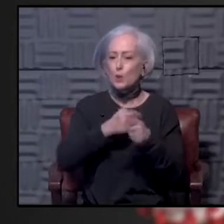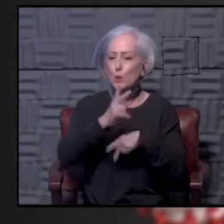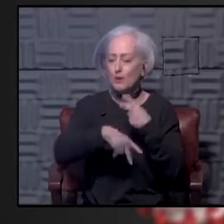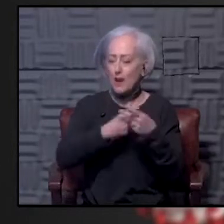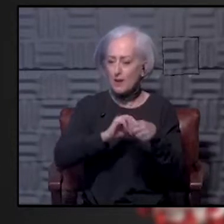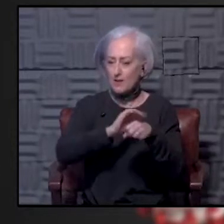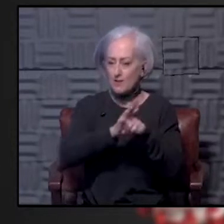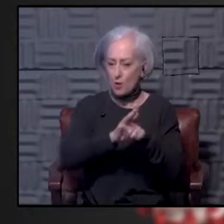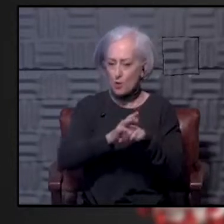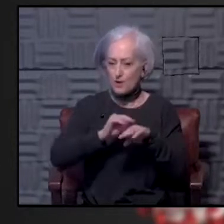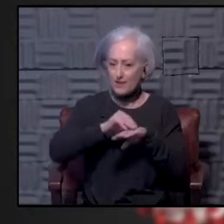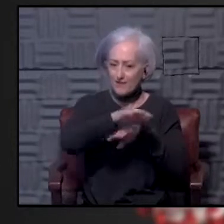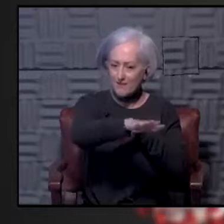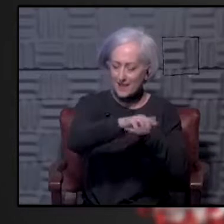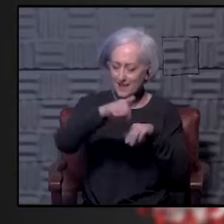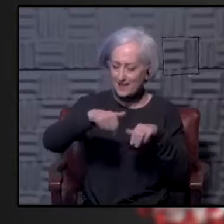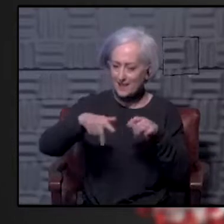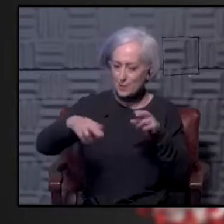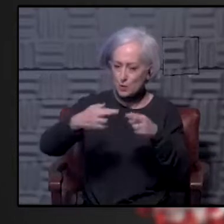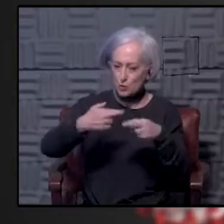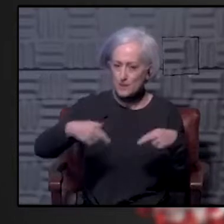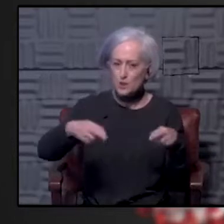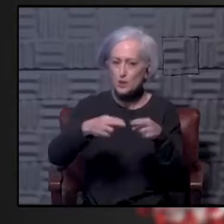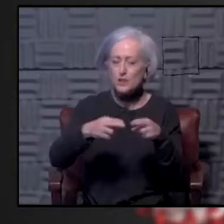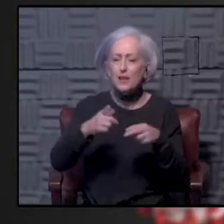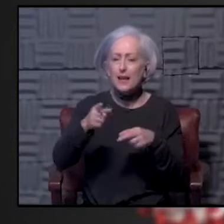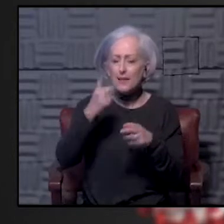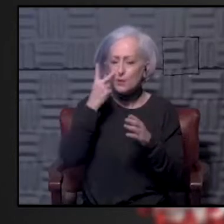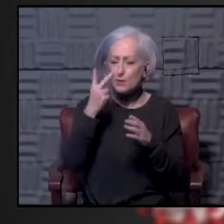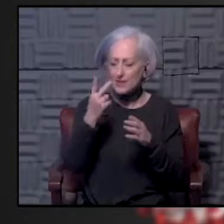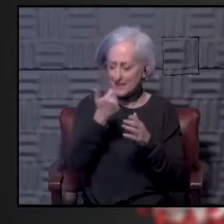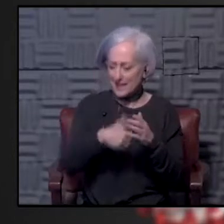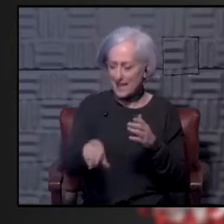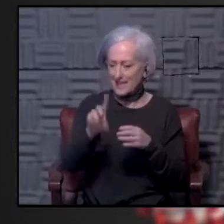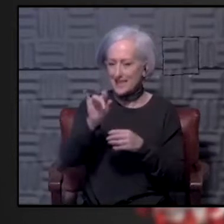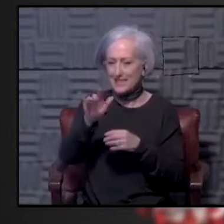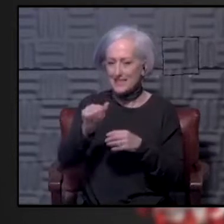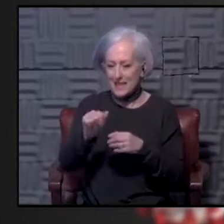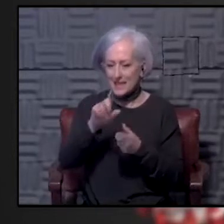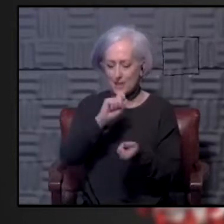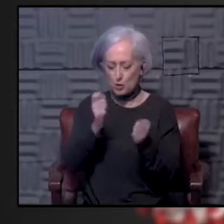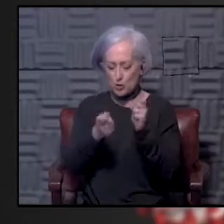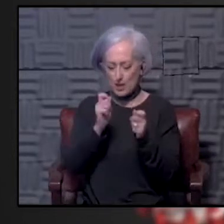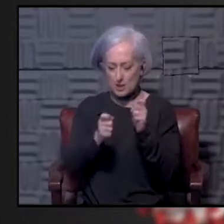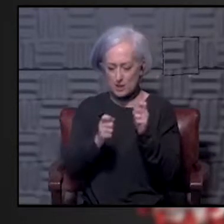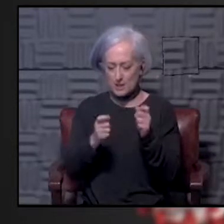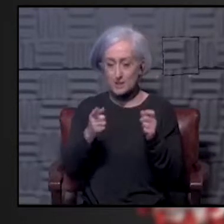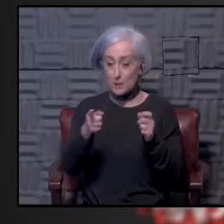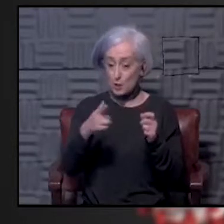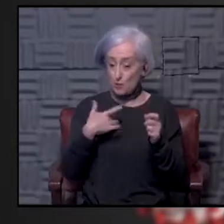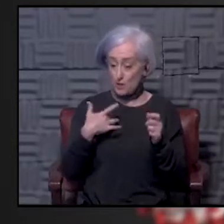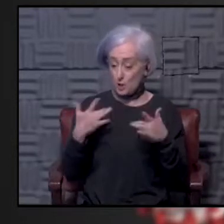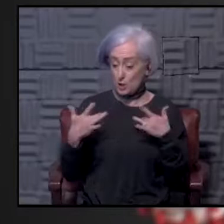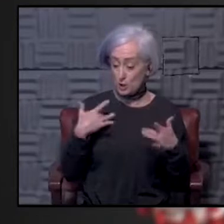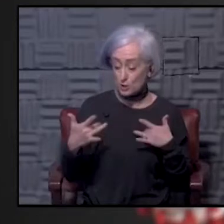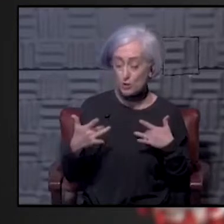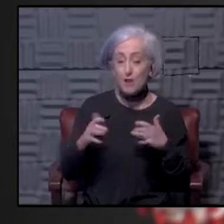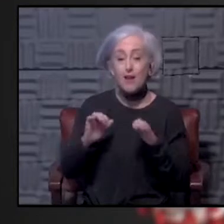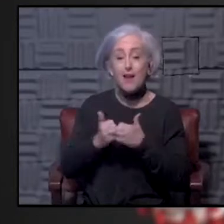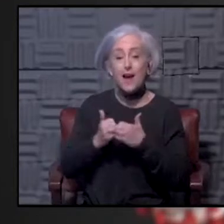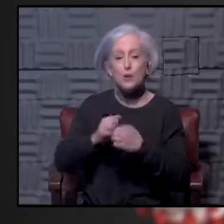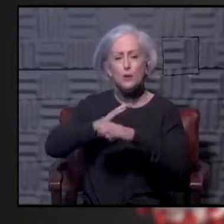in our region? Have you seen any noticeable data that changes that concern you? And how do we protect ourselves against